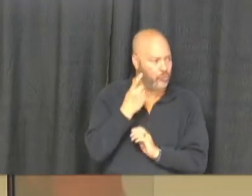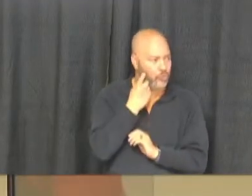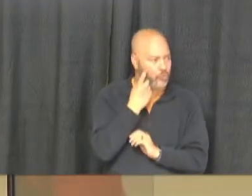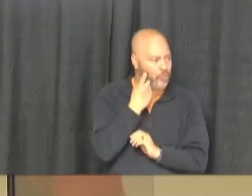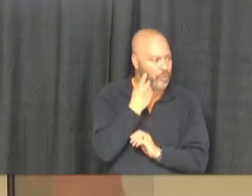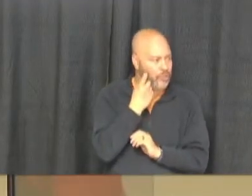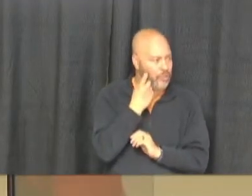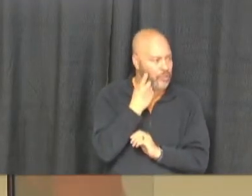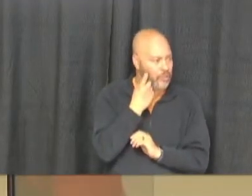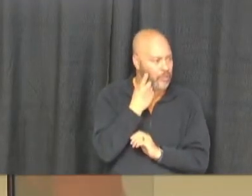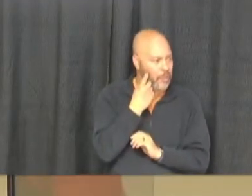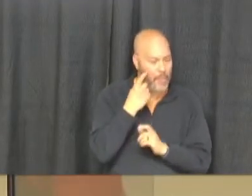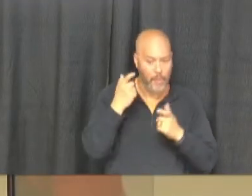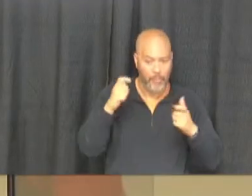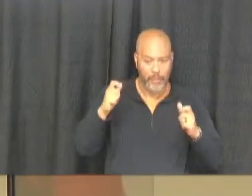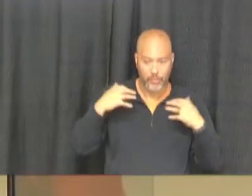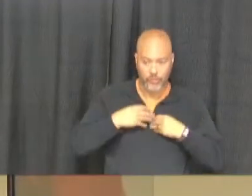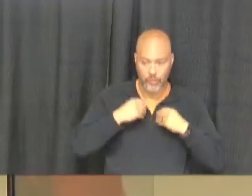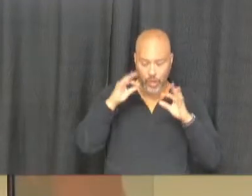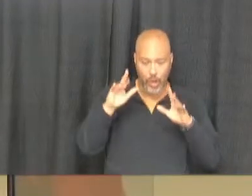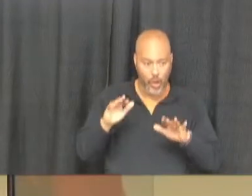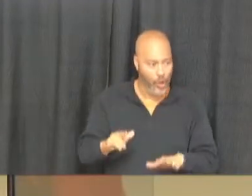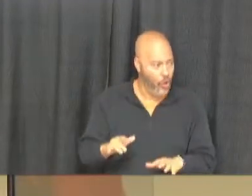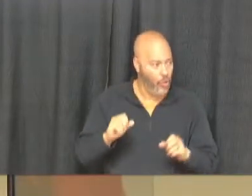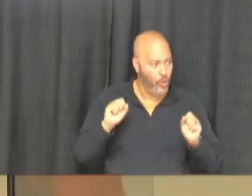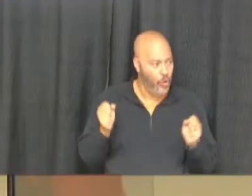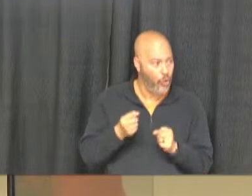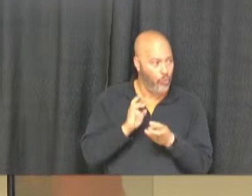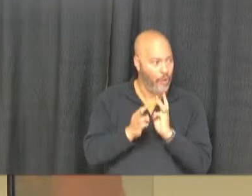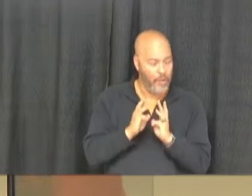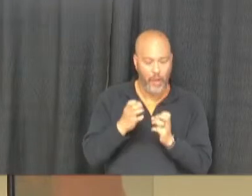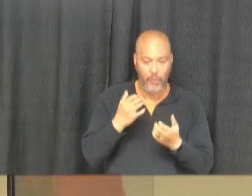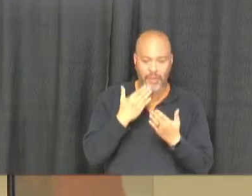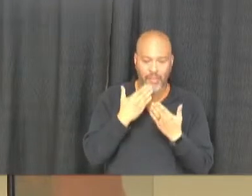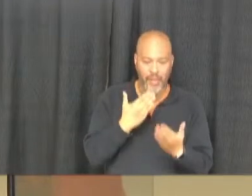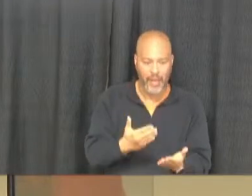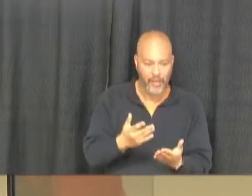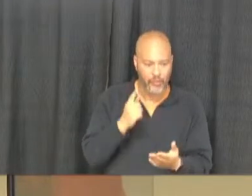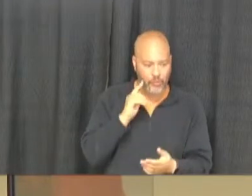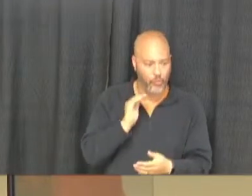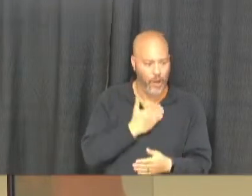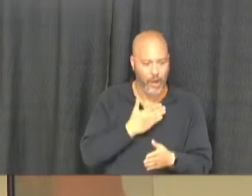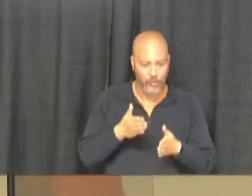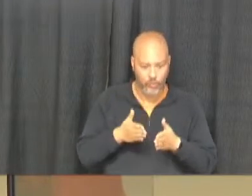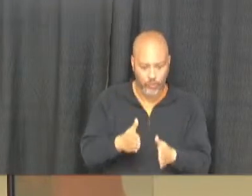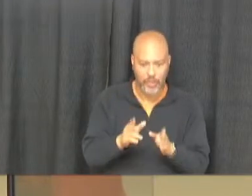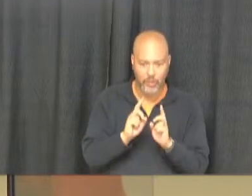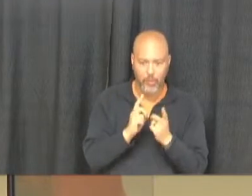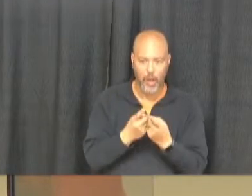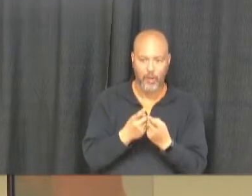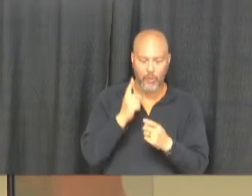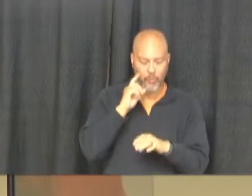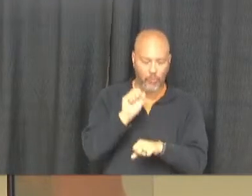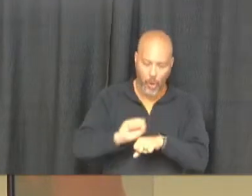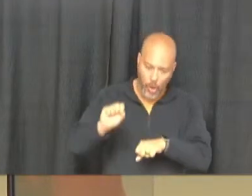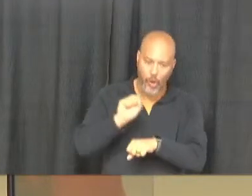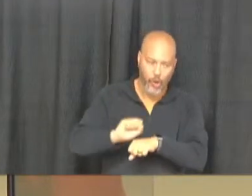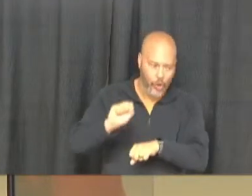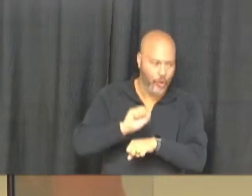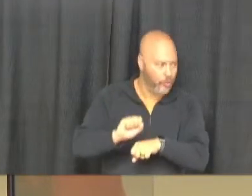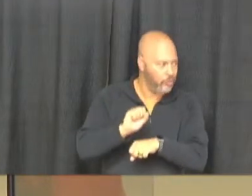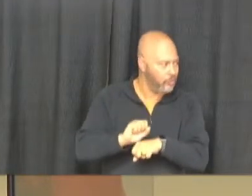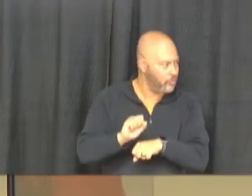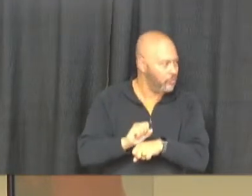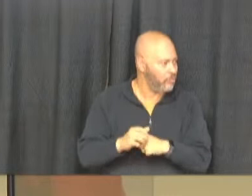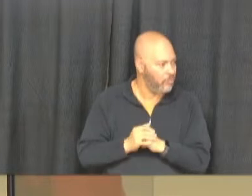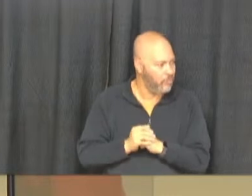recent big snow that we got, the cold weather. I want to say thank you to our street department for all the work that they did.